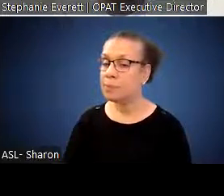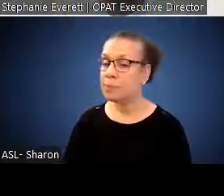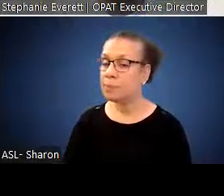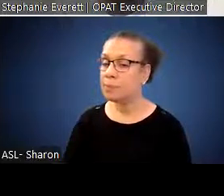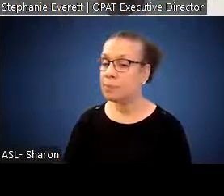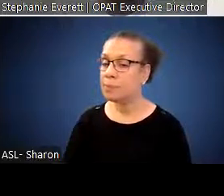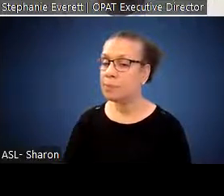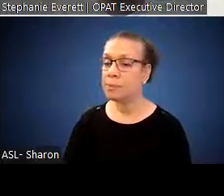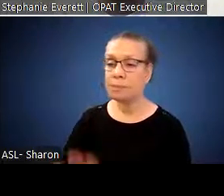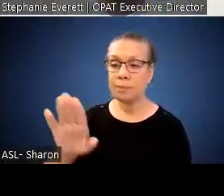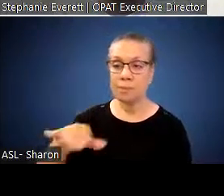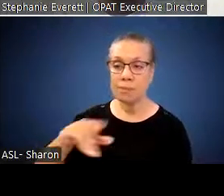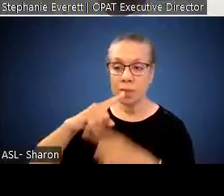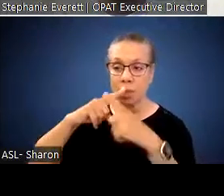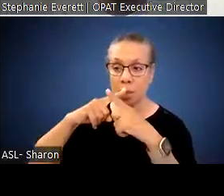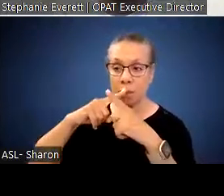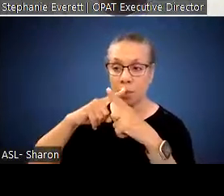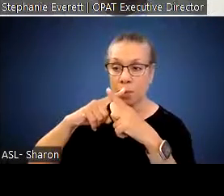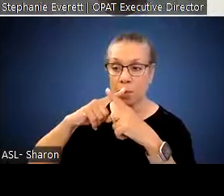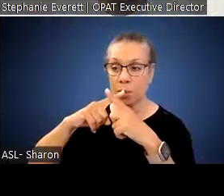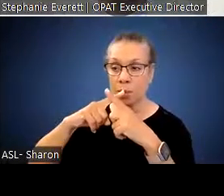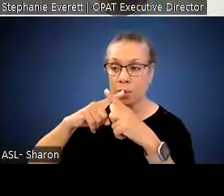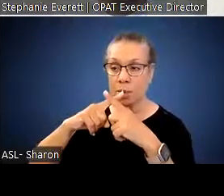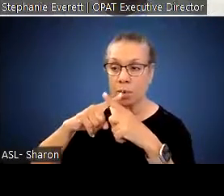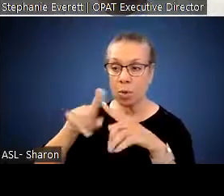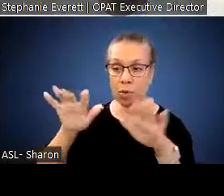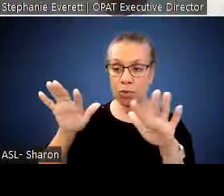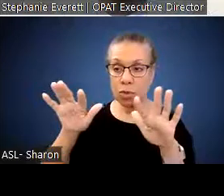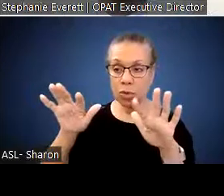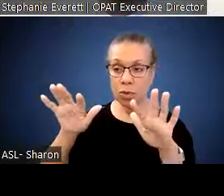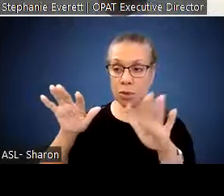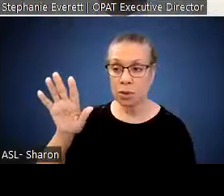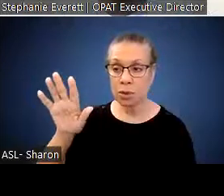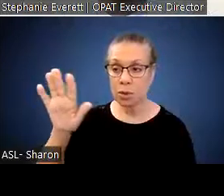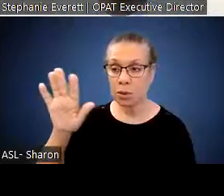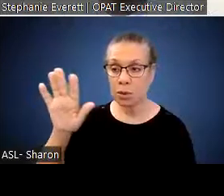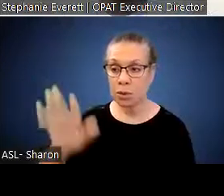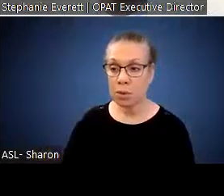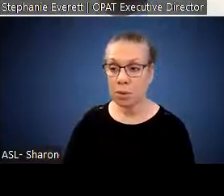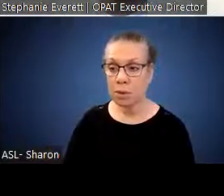I think Judge may be frozen or.